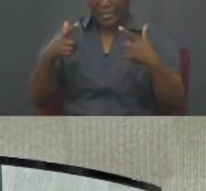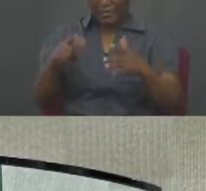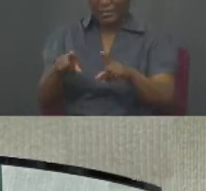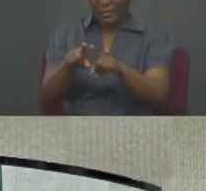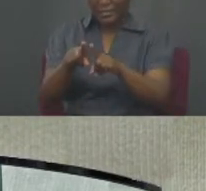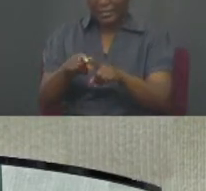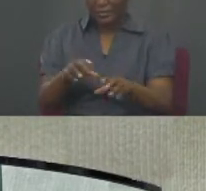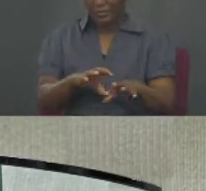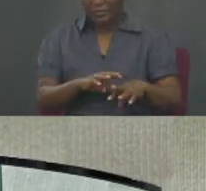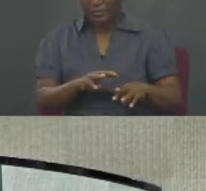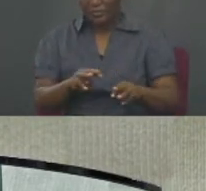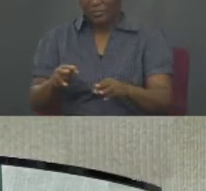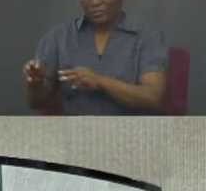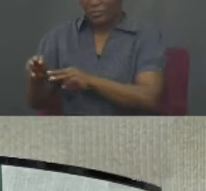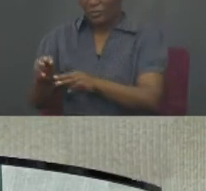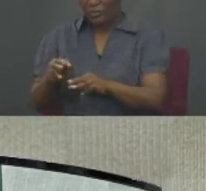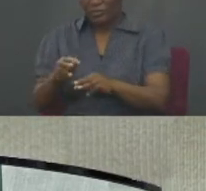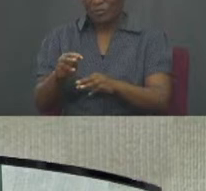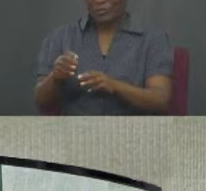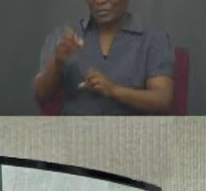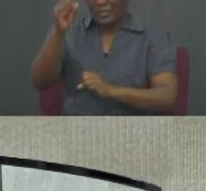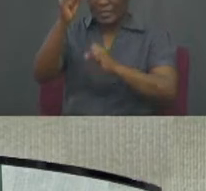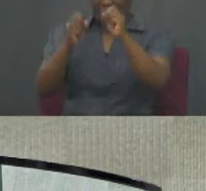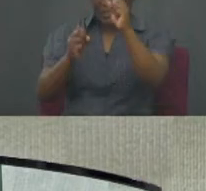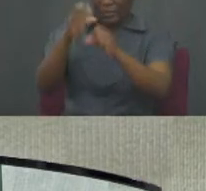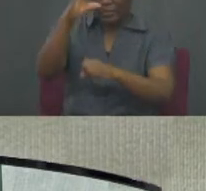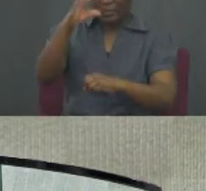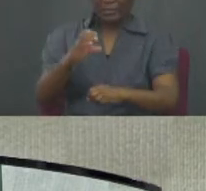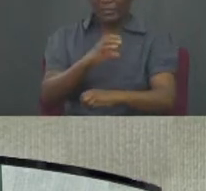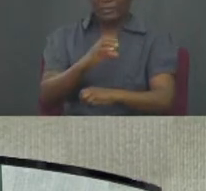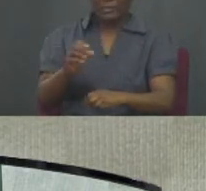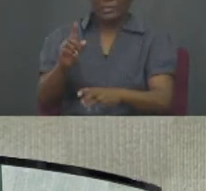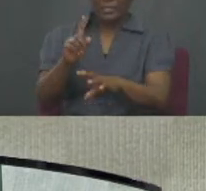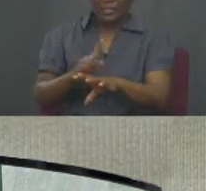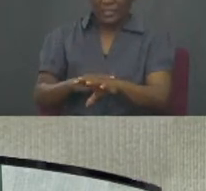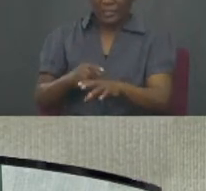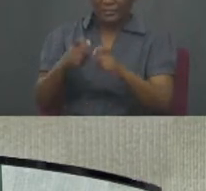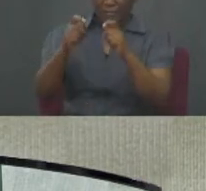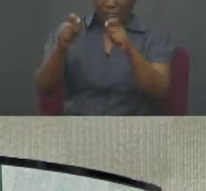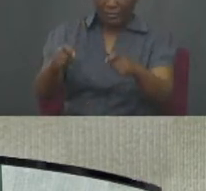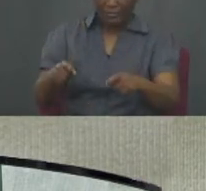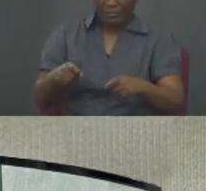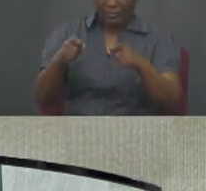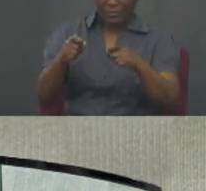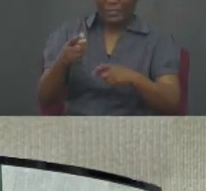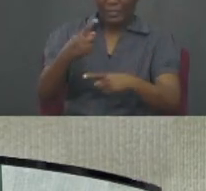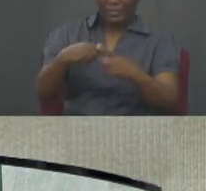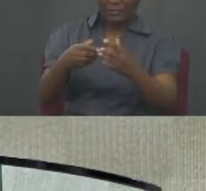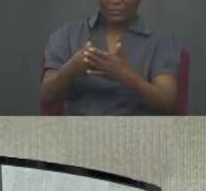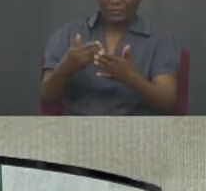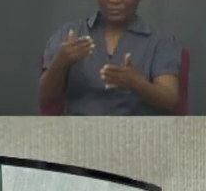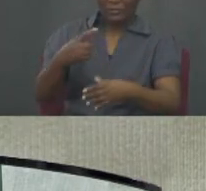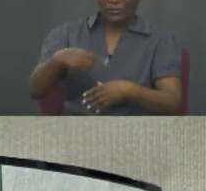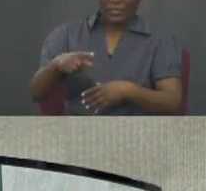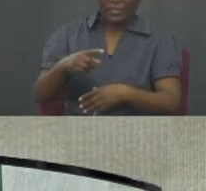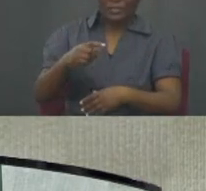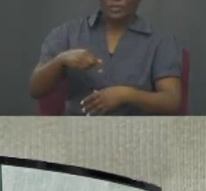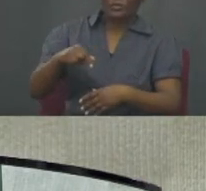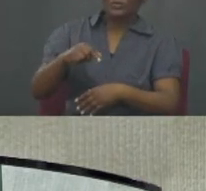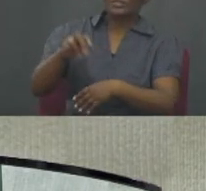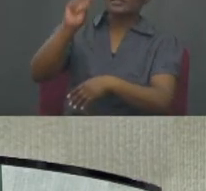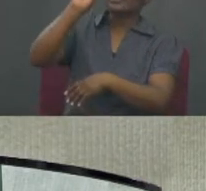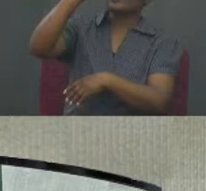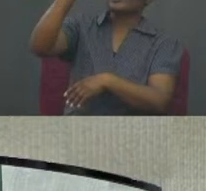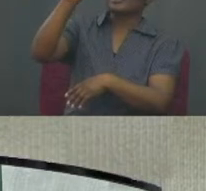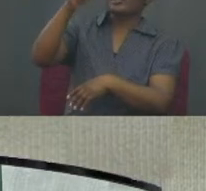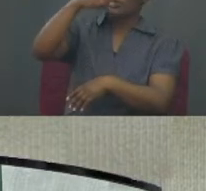soldiers of the cross, when these chariots come before us, we don't look down, we look up. Because we know you